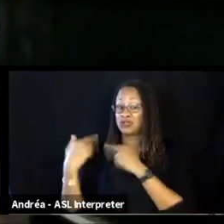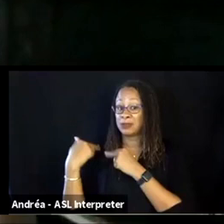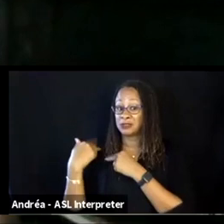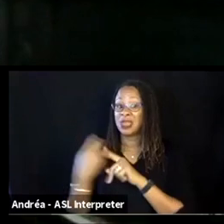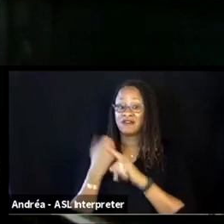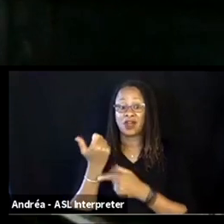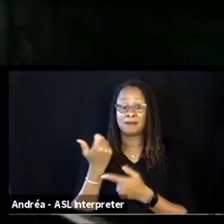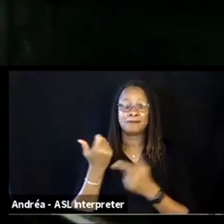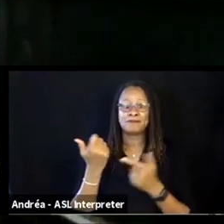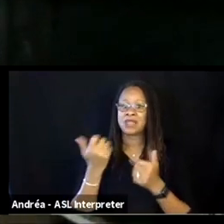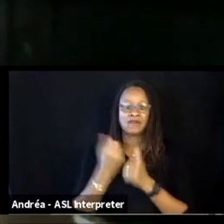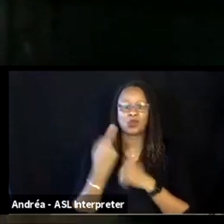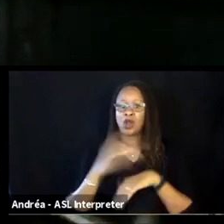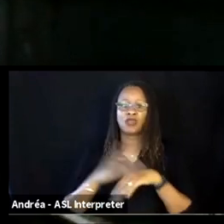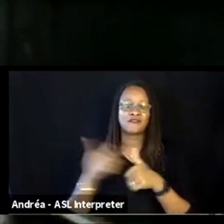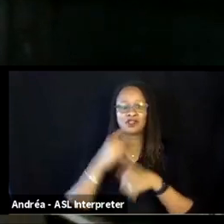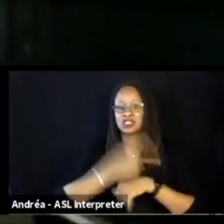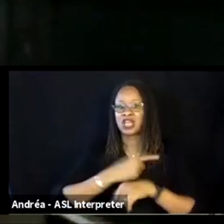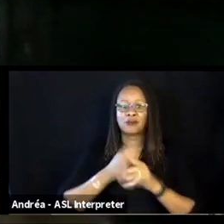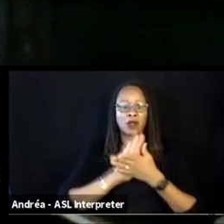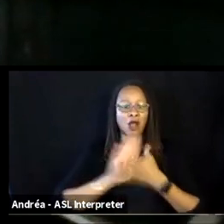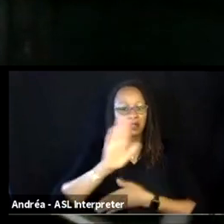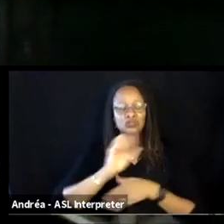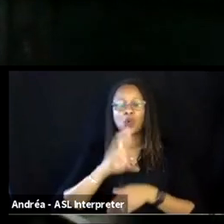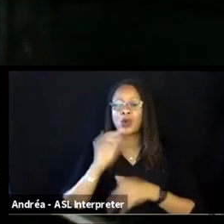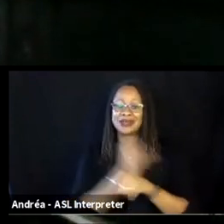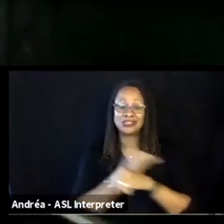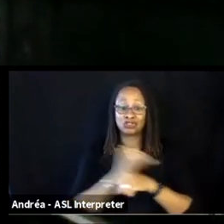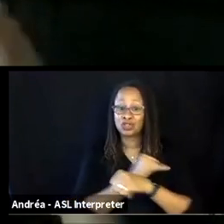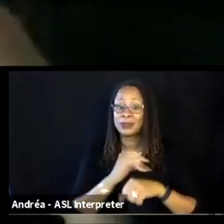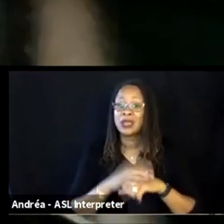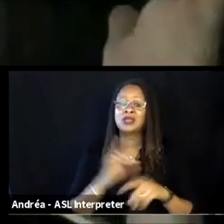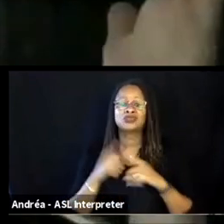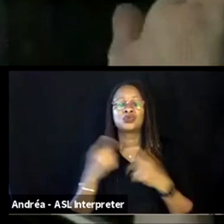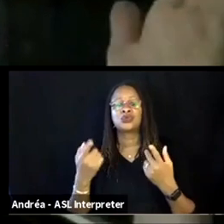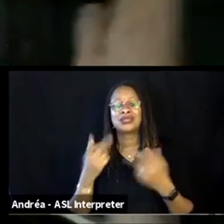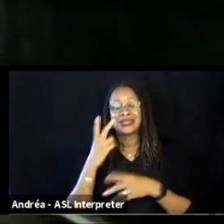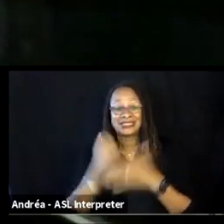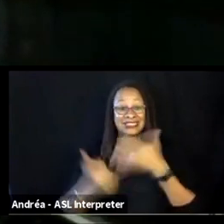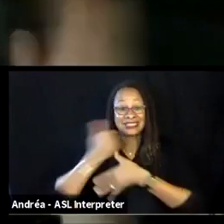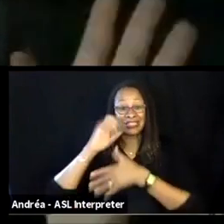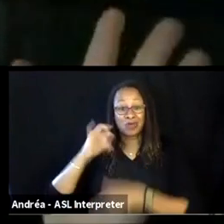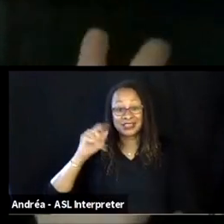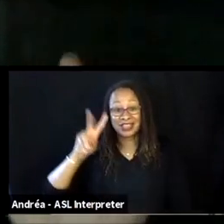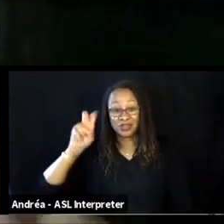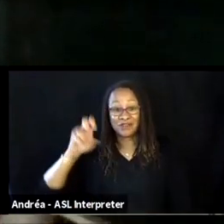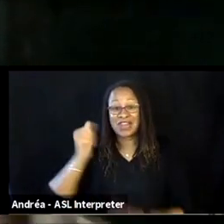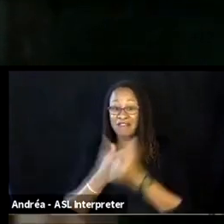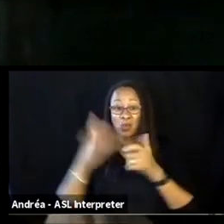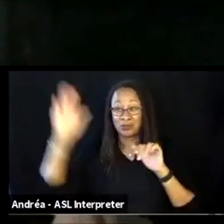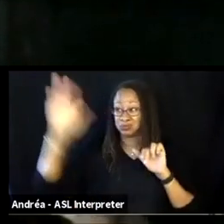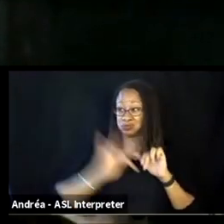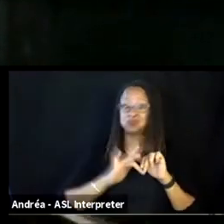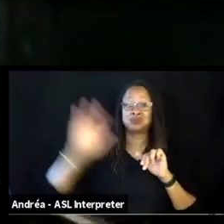someone on their first day, maybe out of college or on an internship to the, you know, senior executives and everyone in between, like